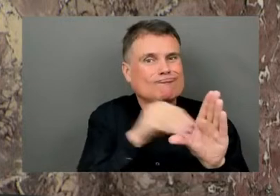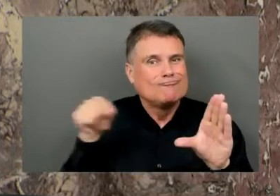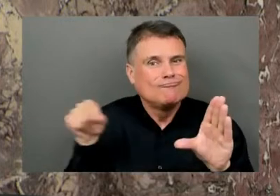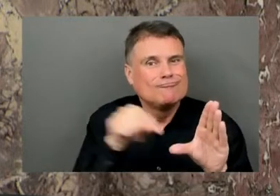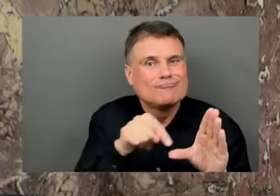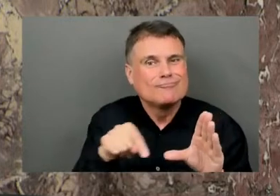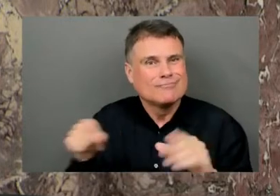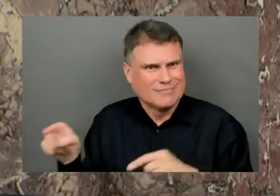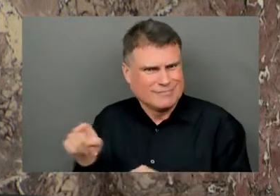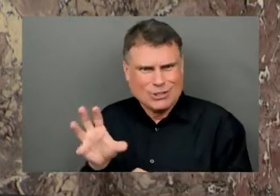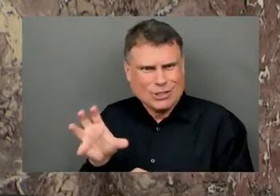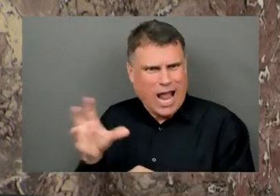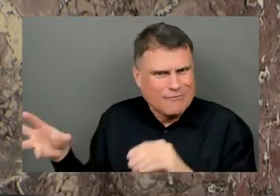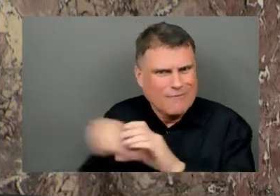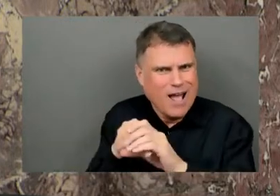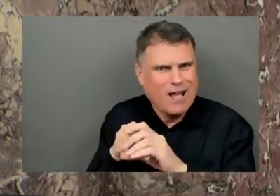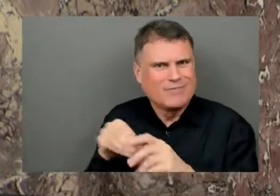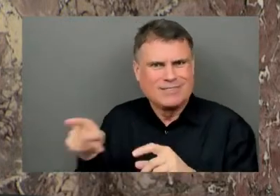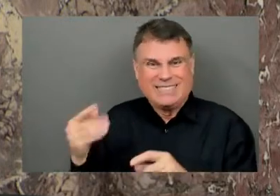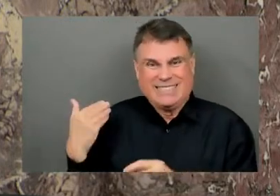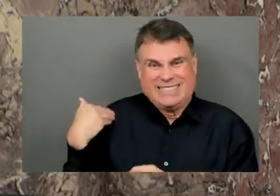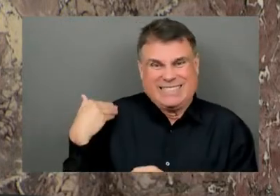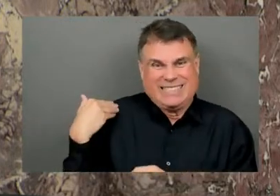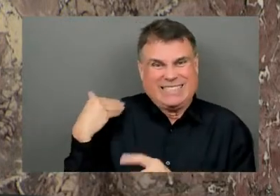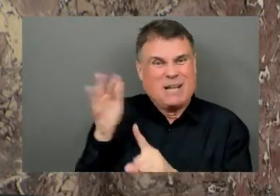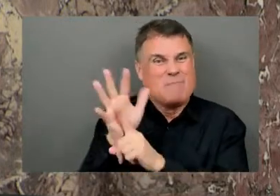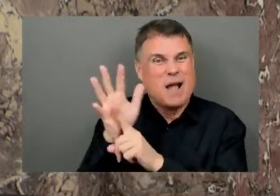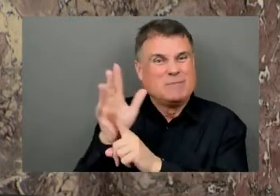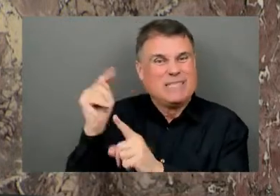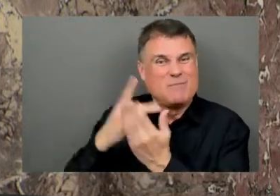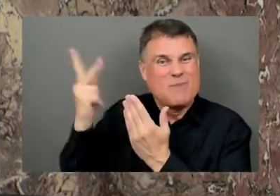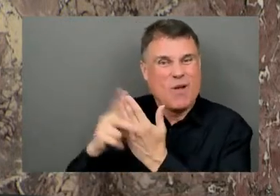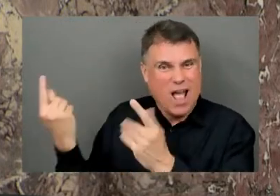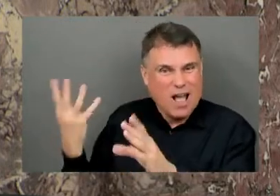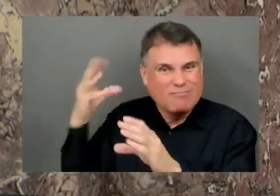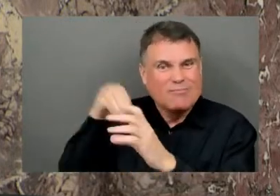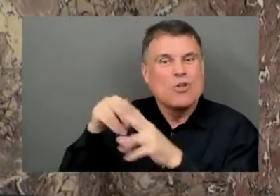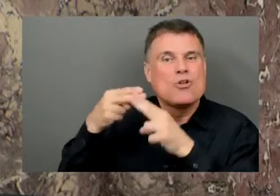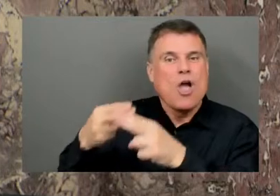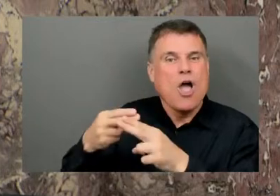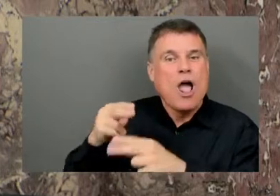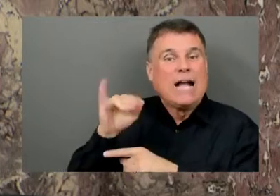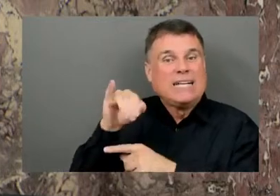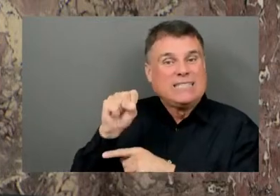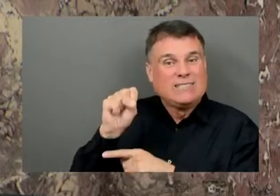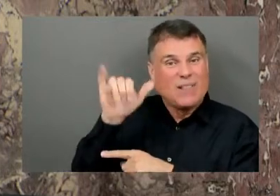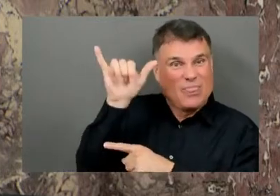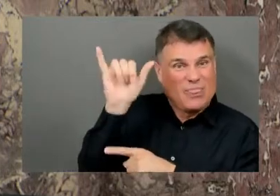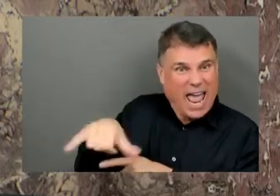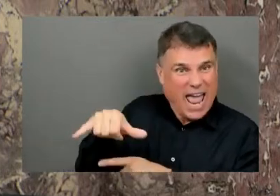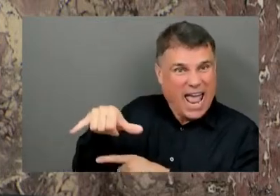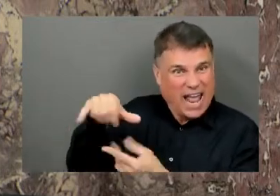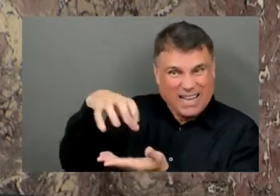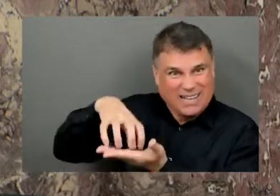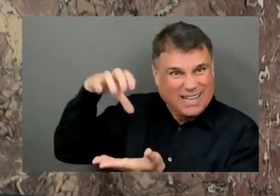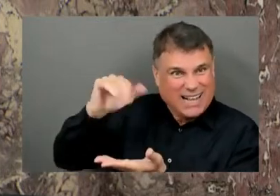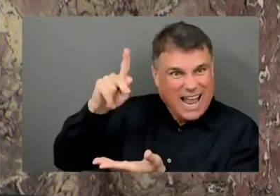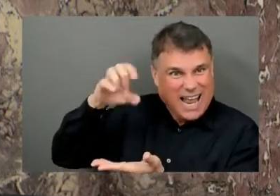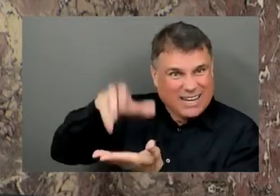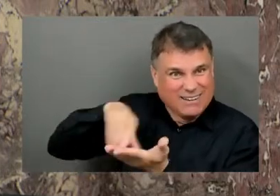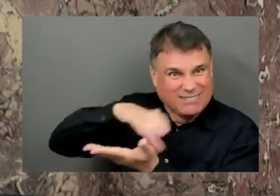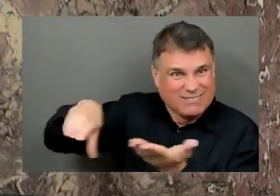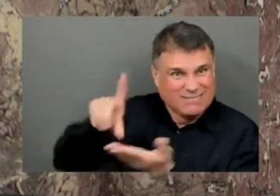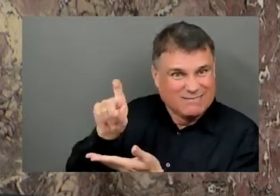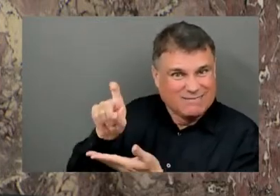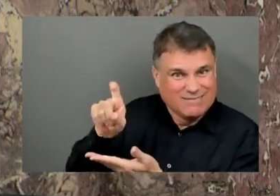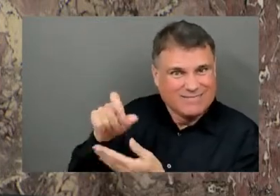of the popular Netflix show called Is It Cake? Mr. Speaker, a spoiler, he made it to